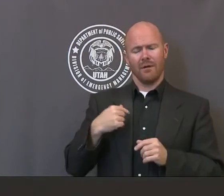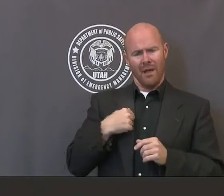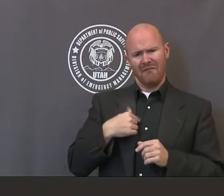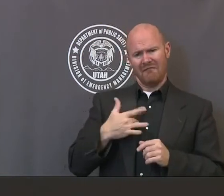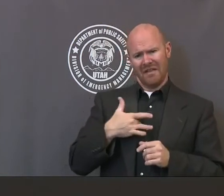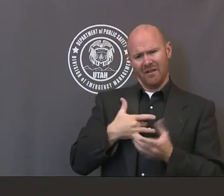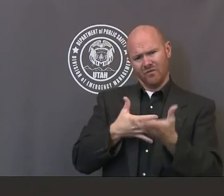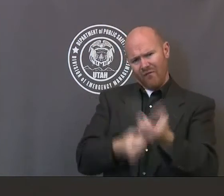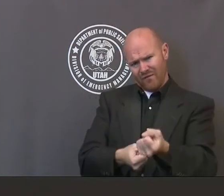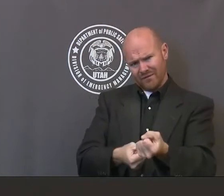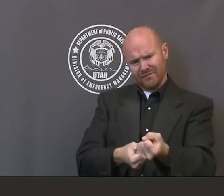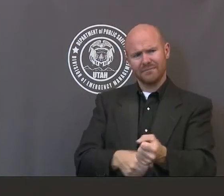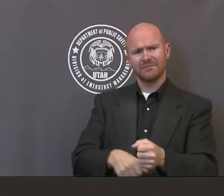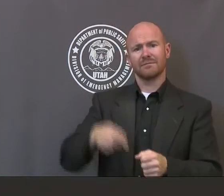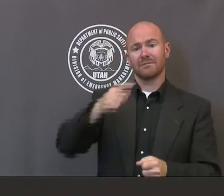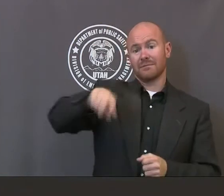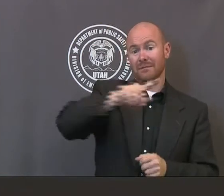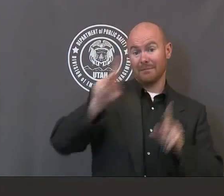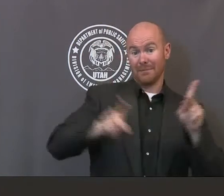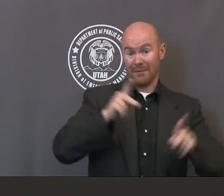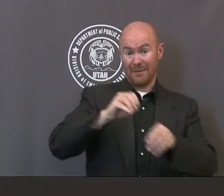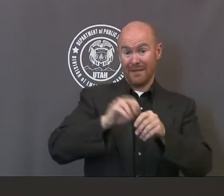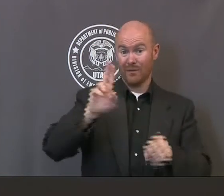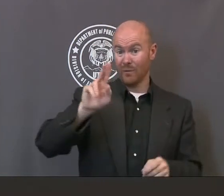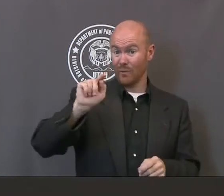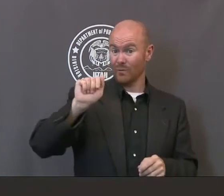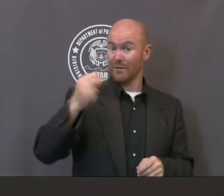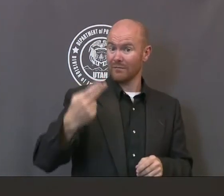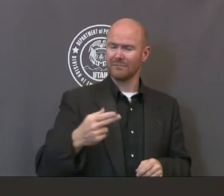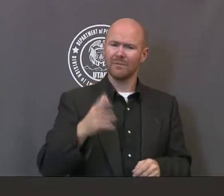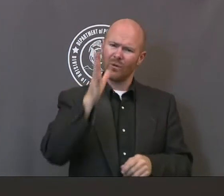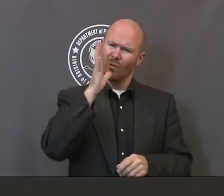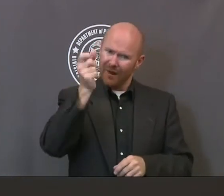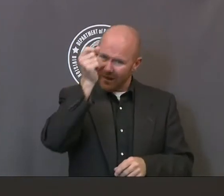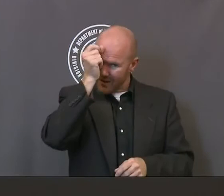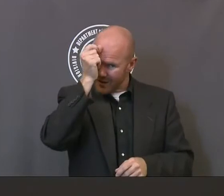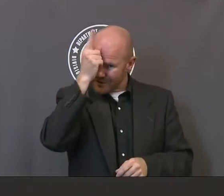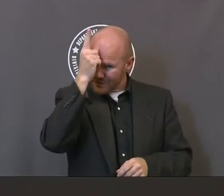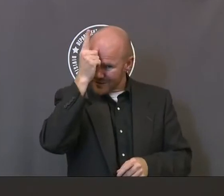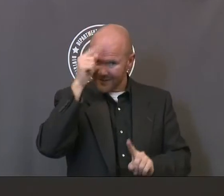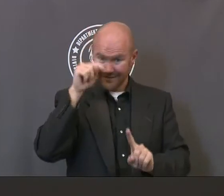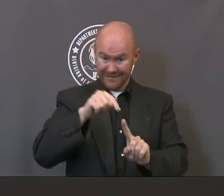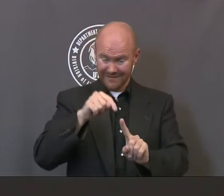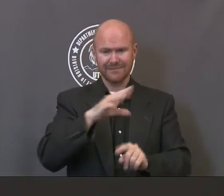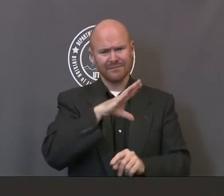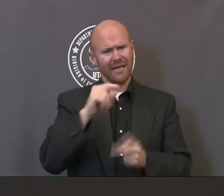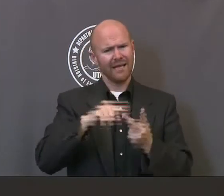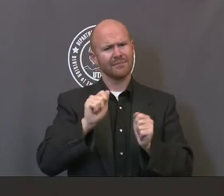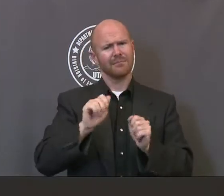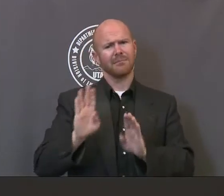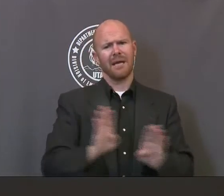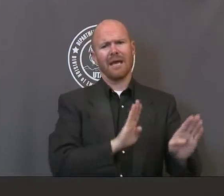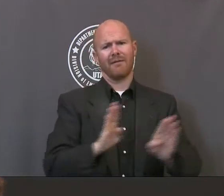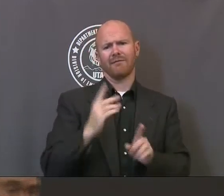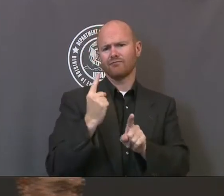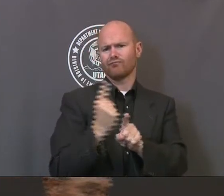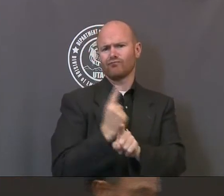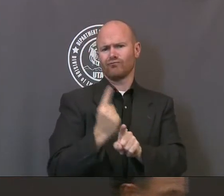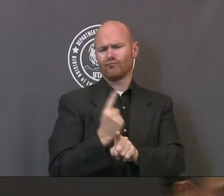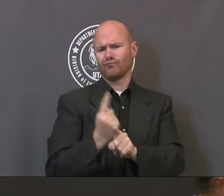confident the Utah people will be able to understand this and act accordingly. Again, Director